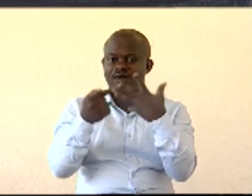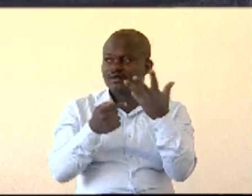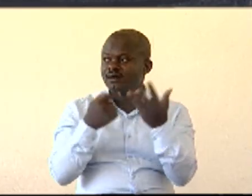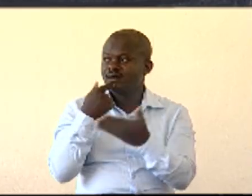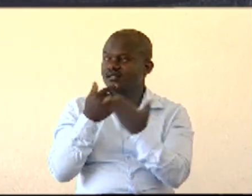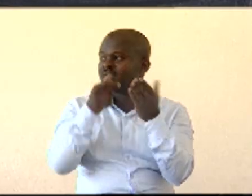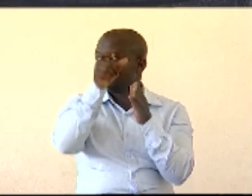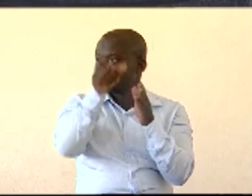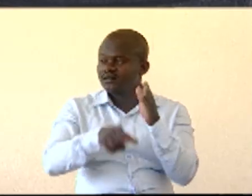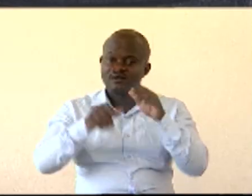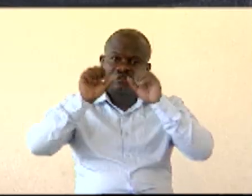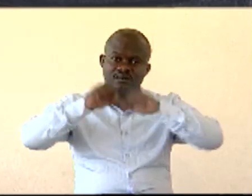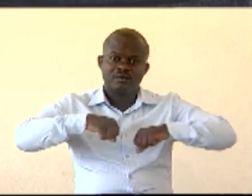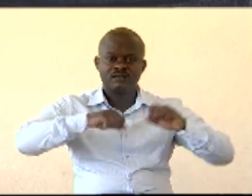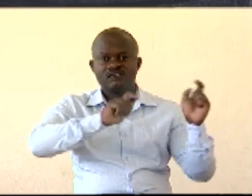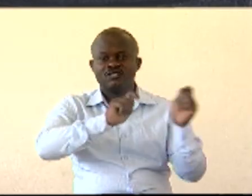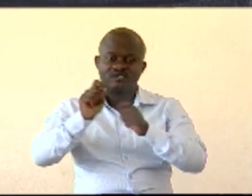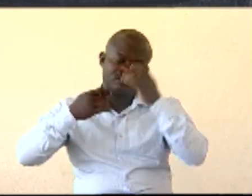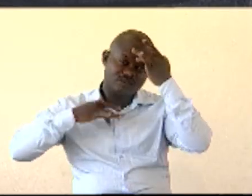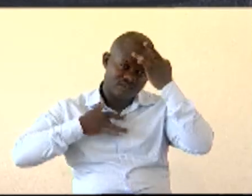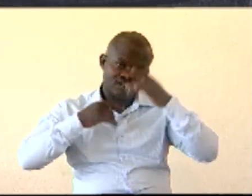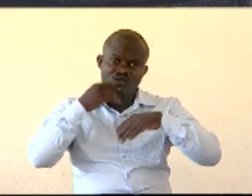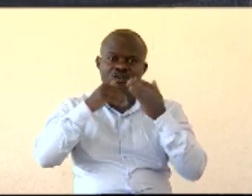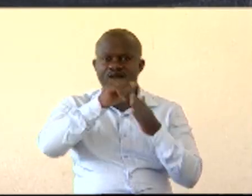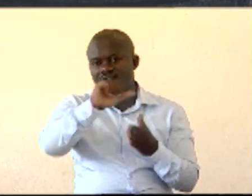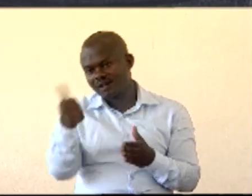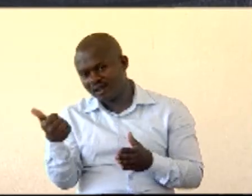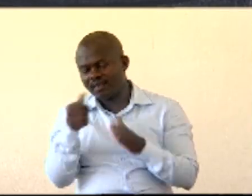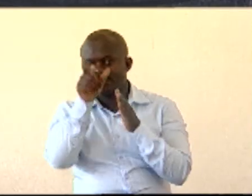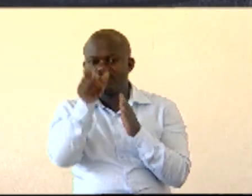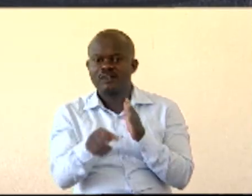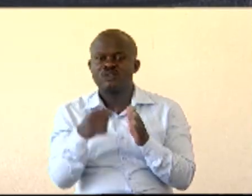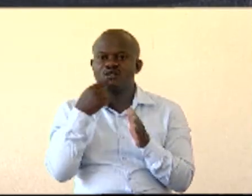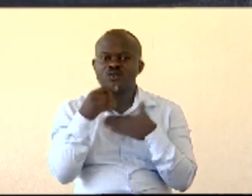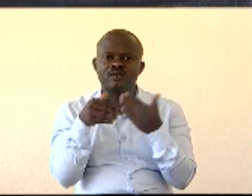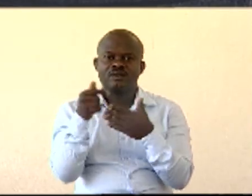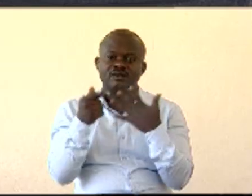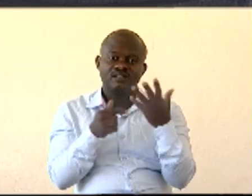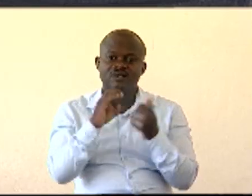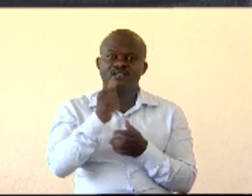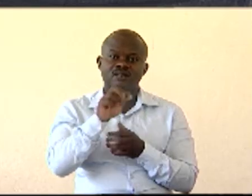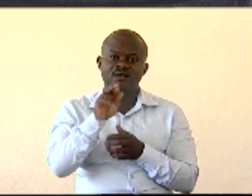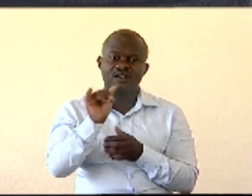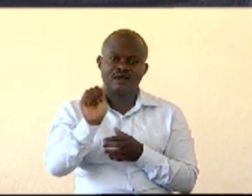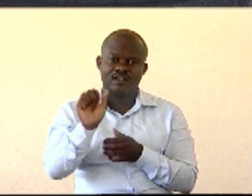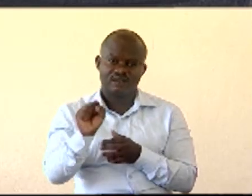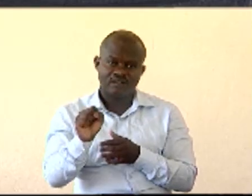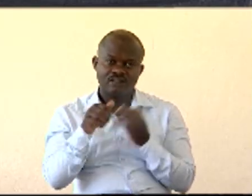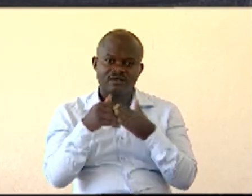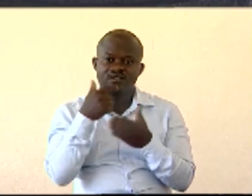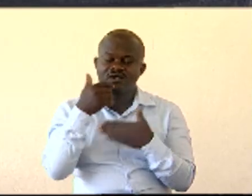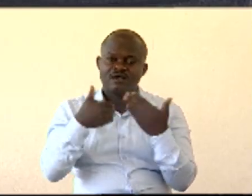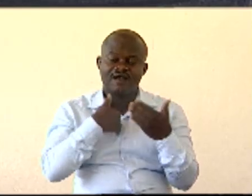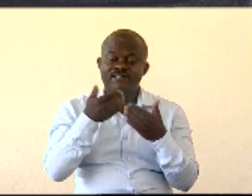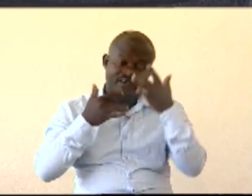this person is capable of transmitting the disease to another person. So he's a carrier. He's having a